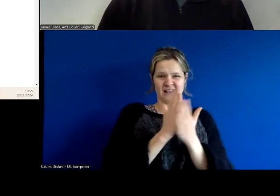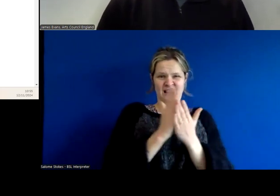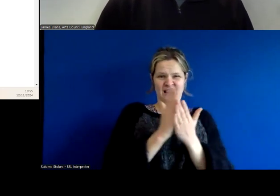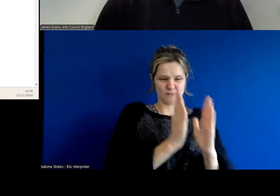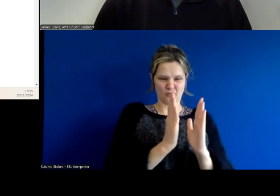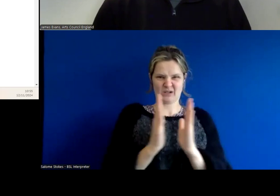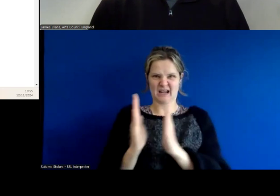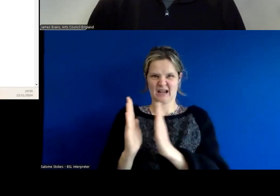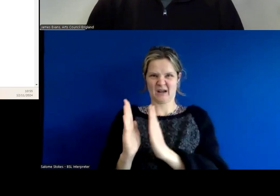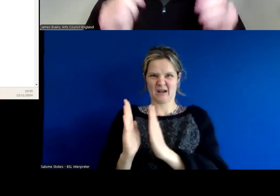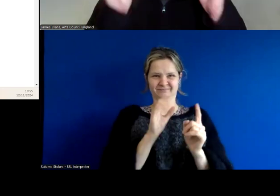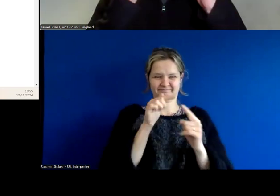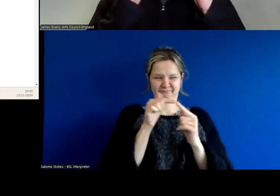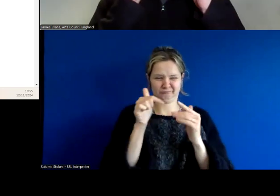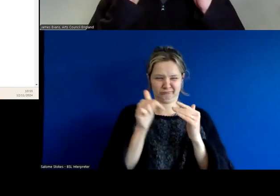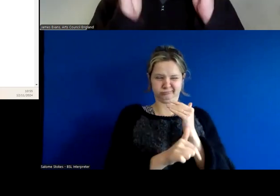details. So hopefully